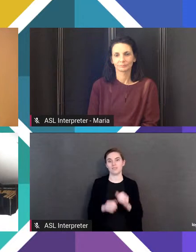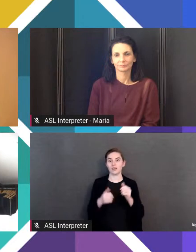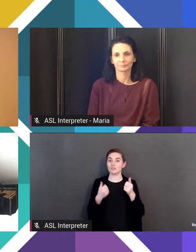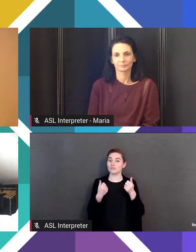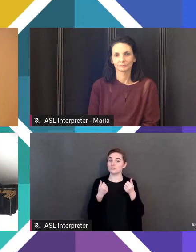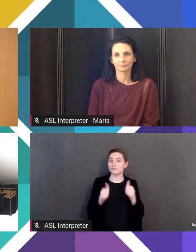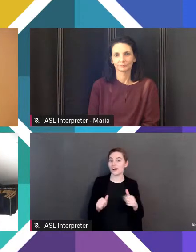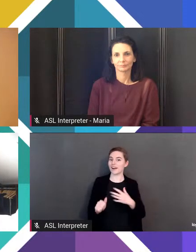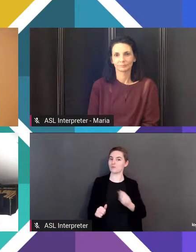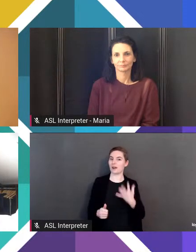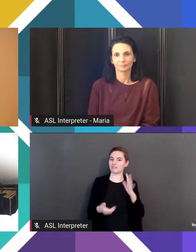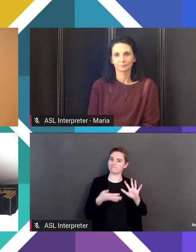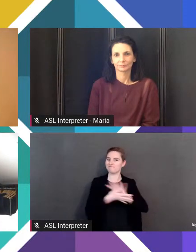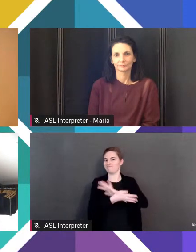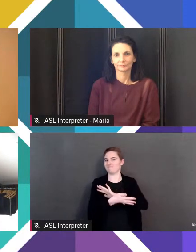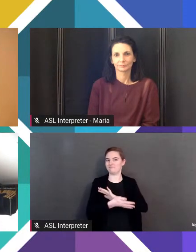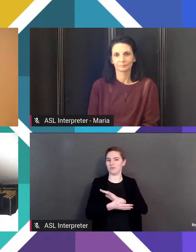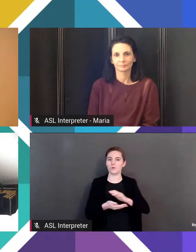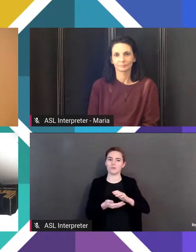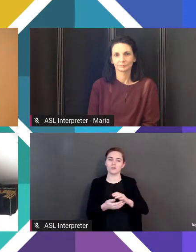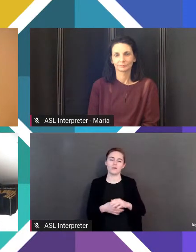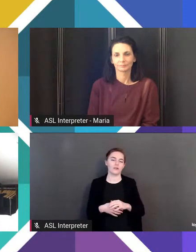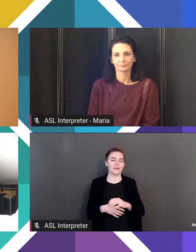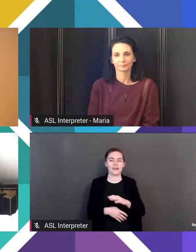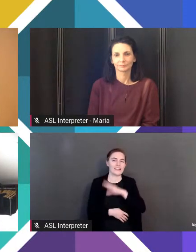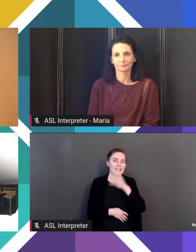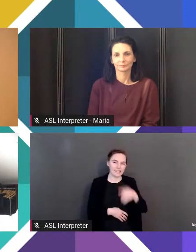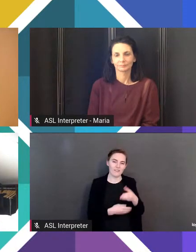like something that is never going to fit inside of a box.